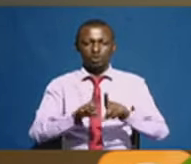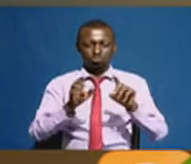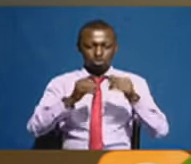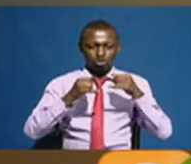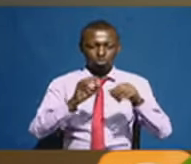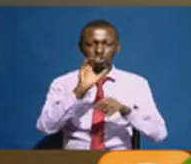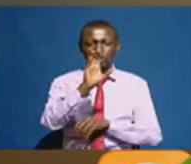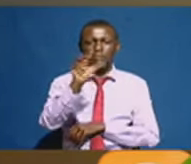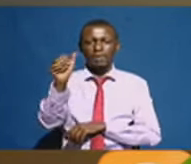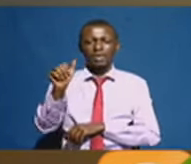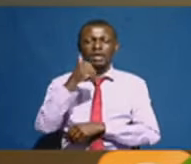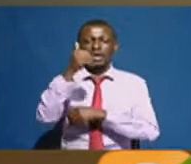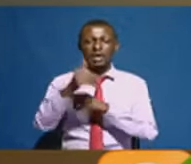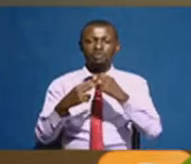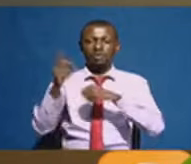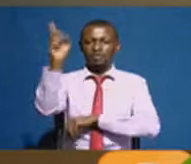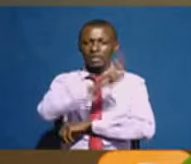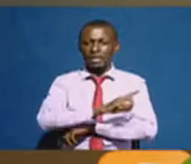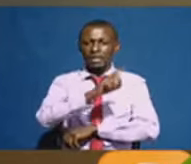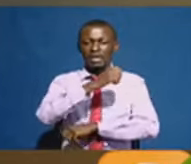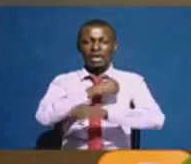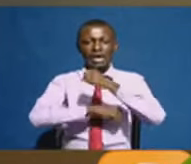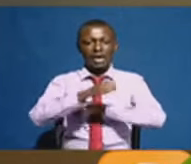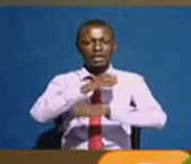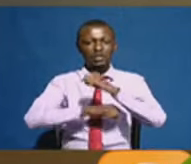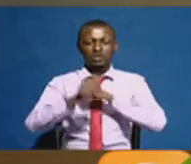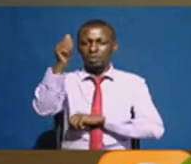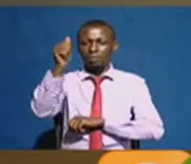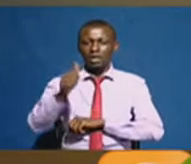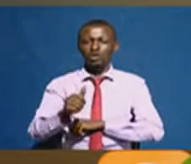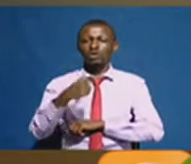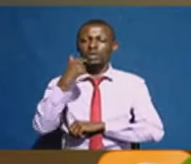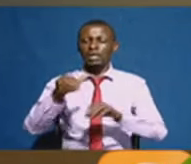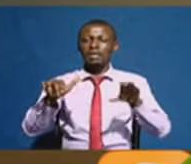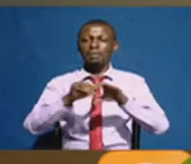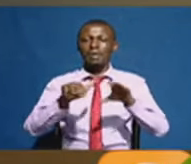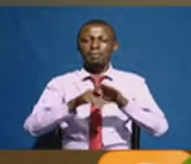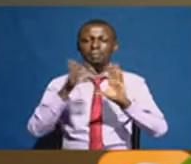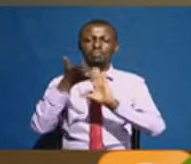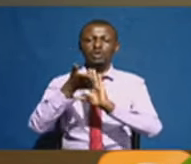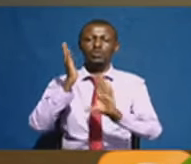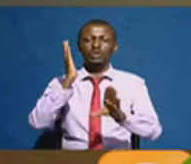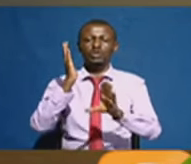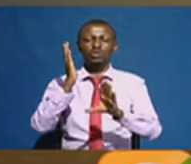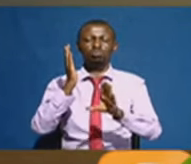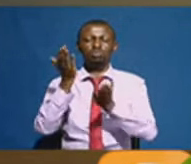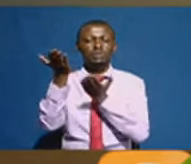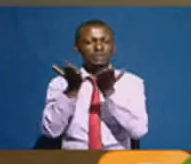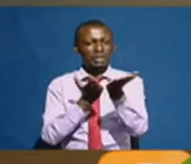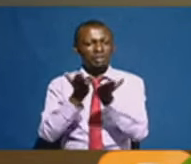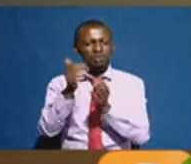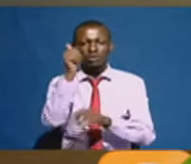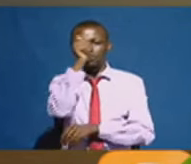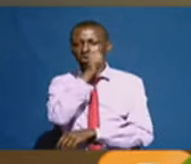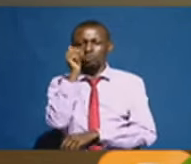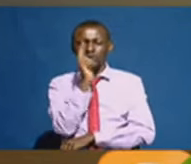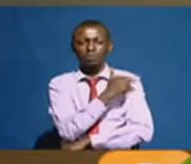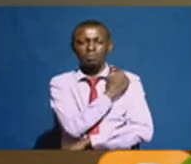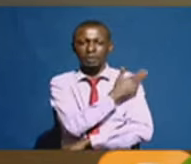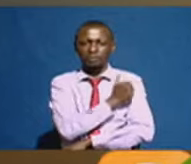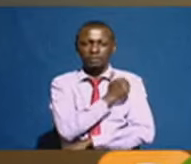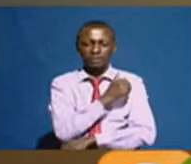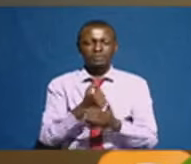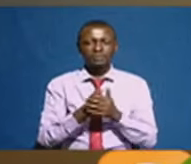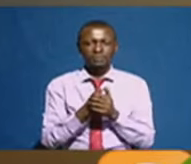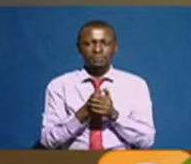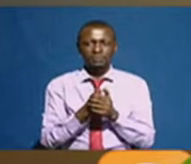in 7 days, if there's no progress, they're asking the members to withdraw services from private health facilities, Yvonne. And as we finish, finally, I just